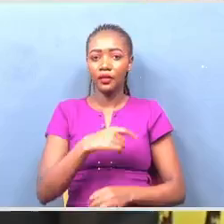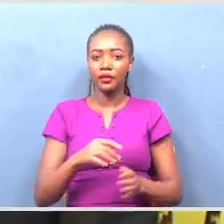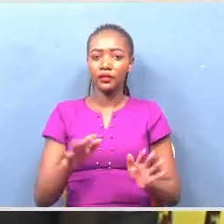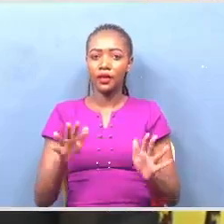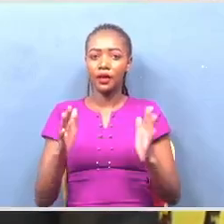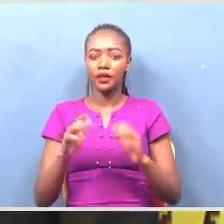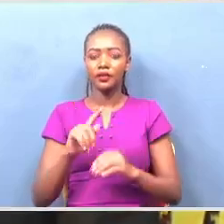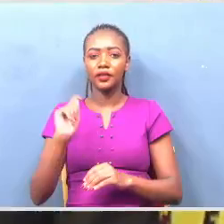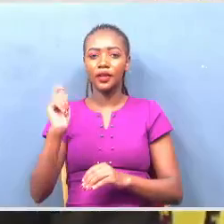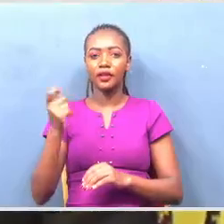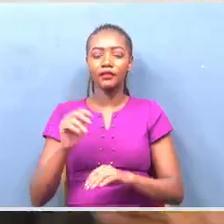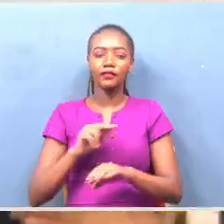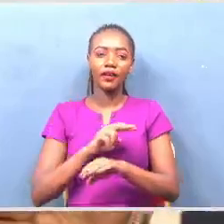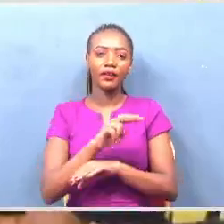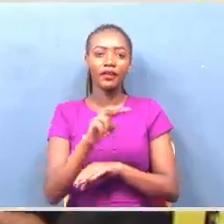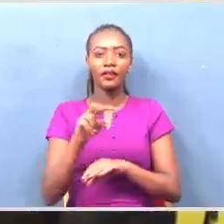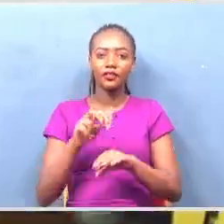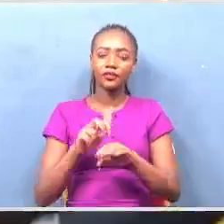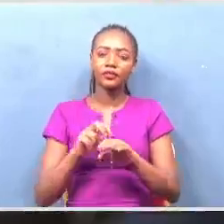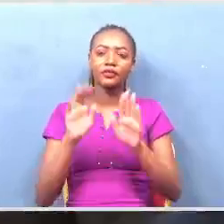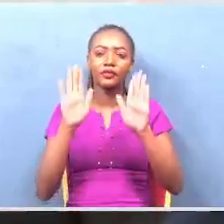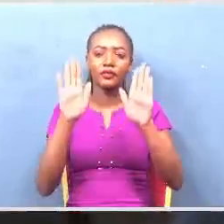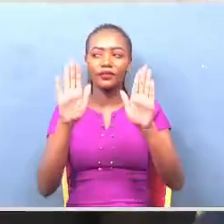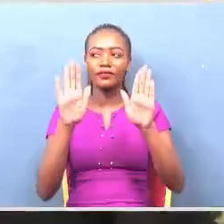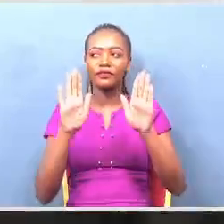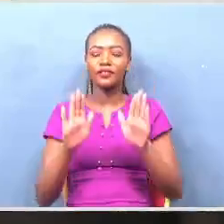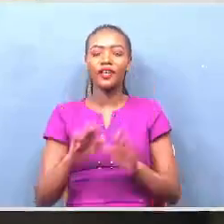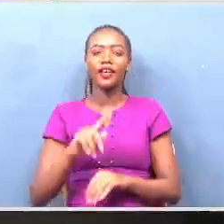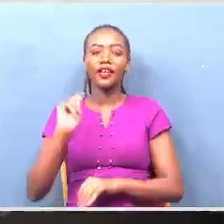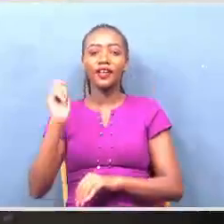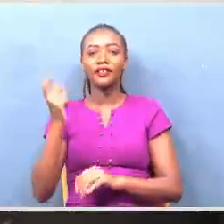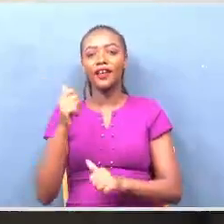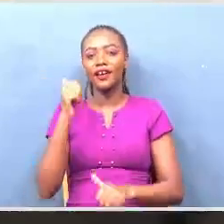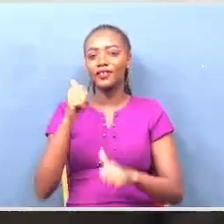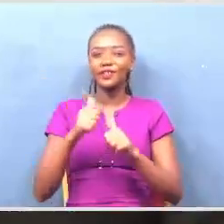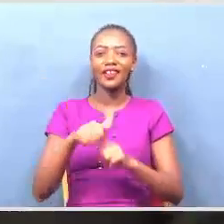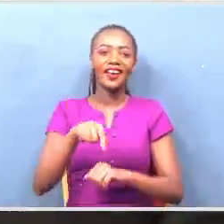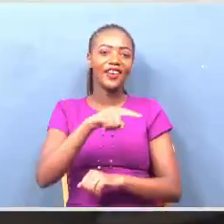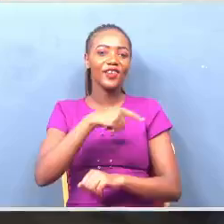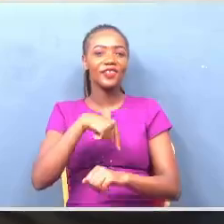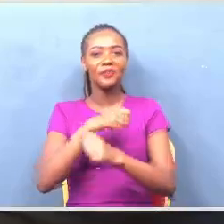Shangilia Kenya taifa letu tukufu, Kenya